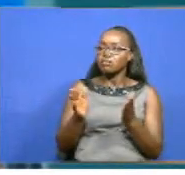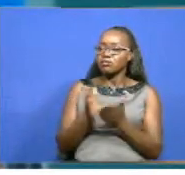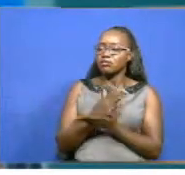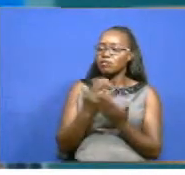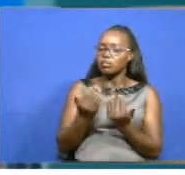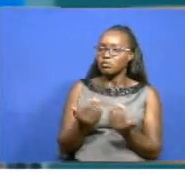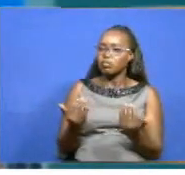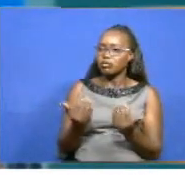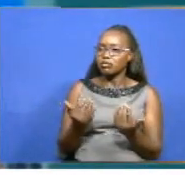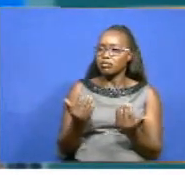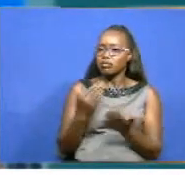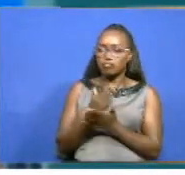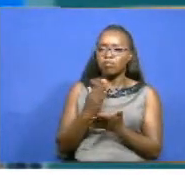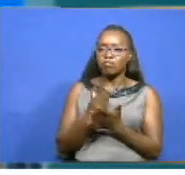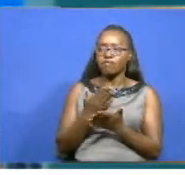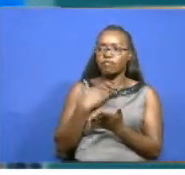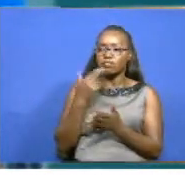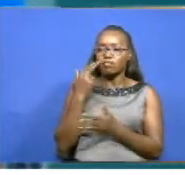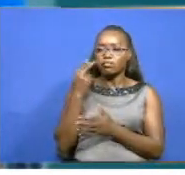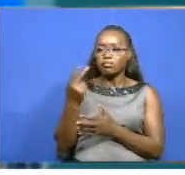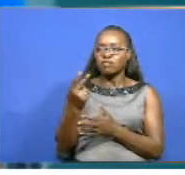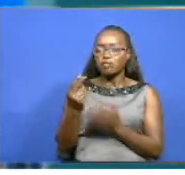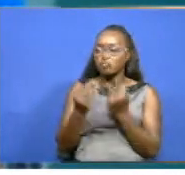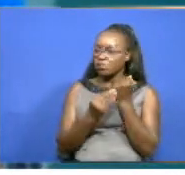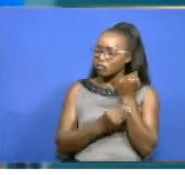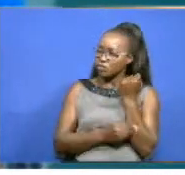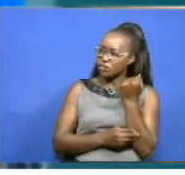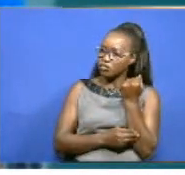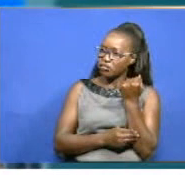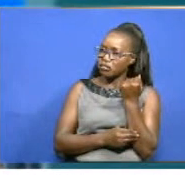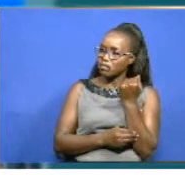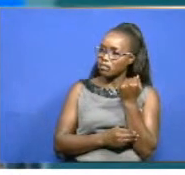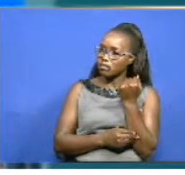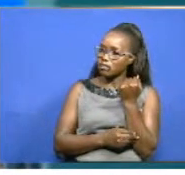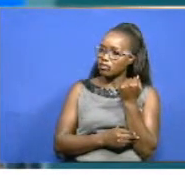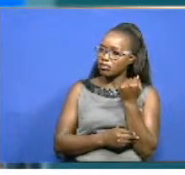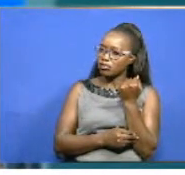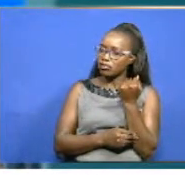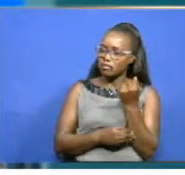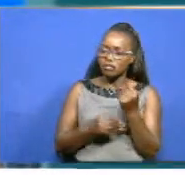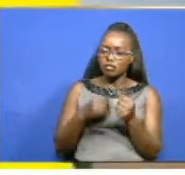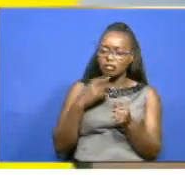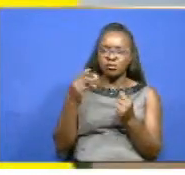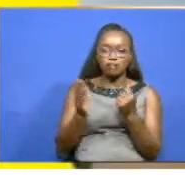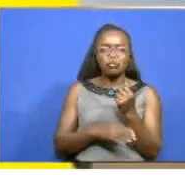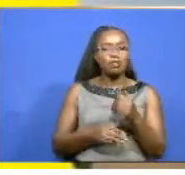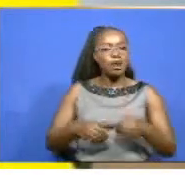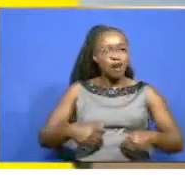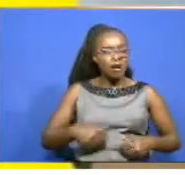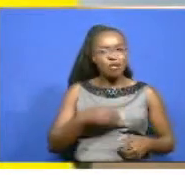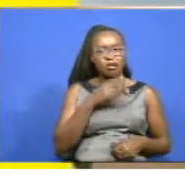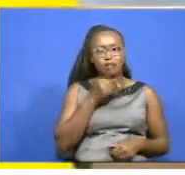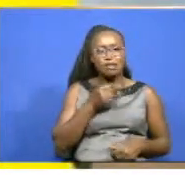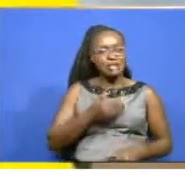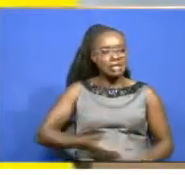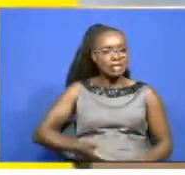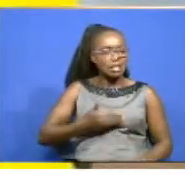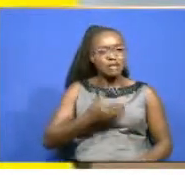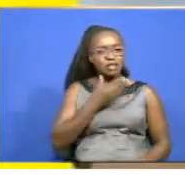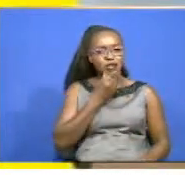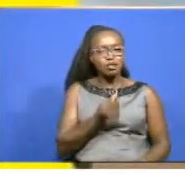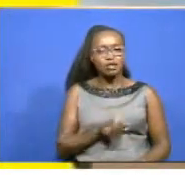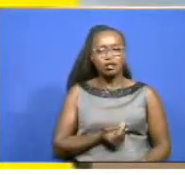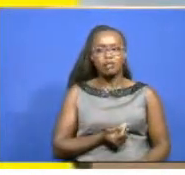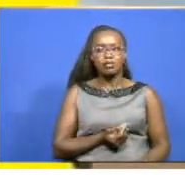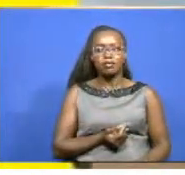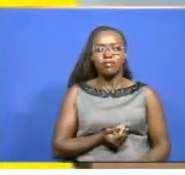that really we want to see. So poverty is at its peak. Yeah. A hungry man is an angry man. And so you